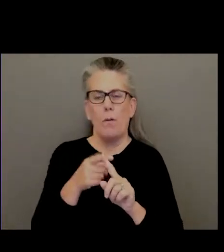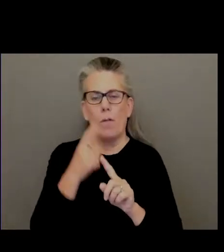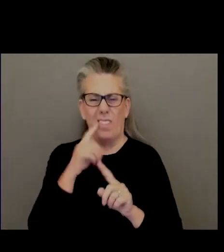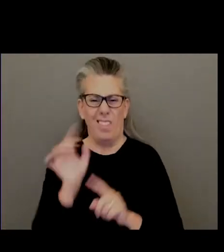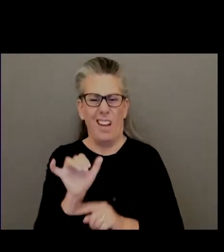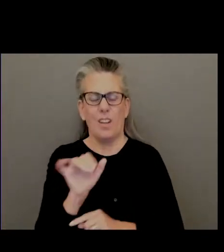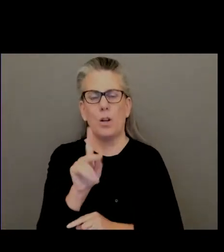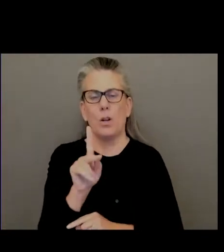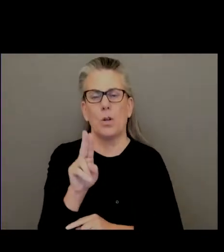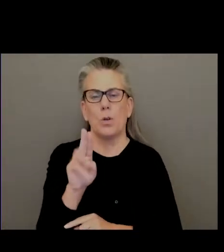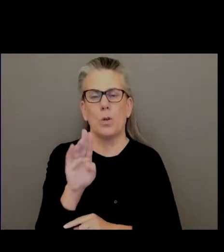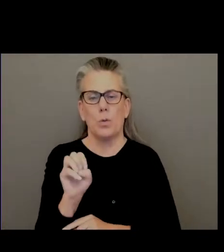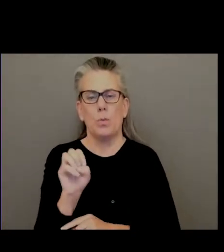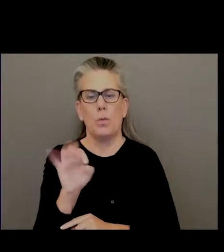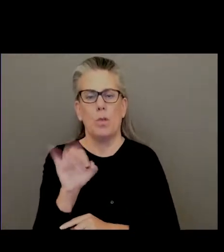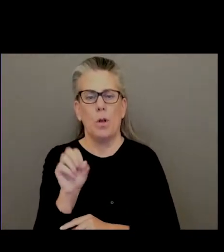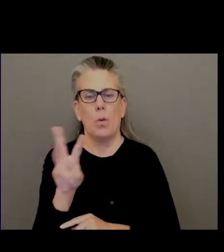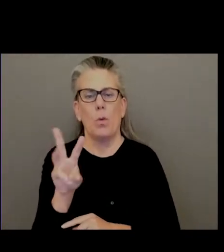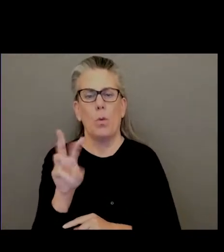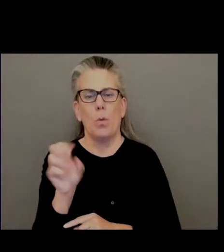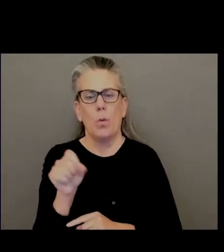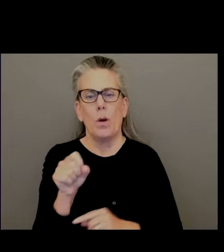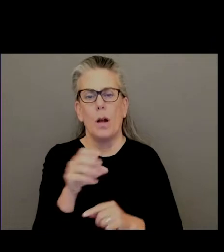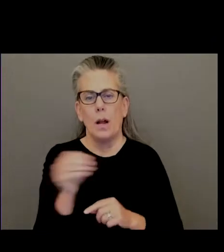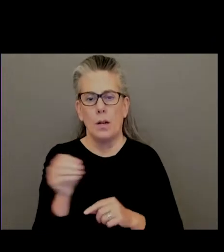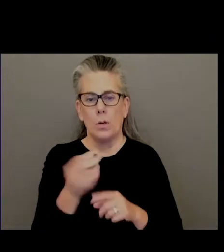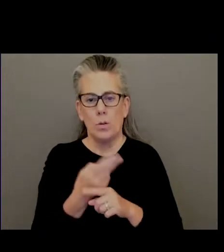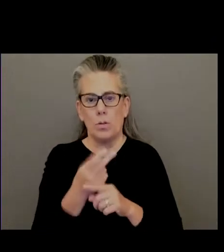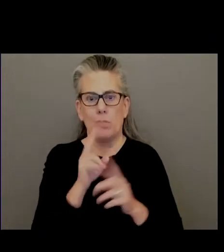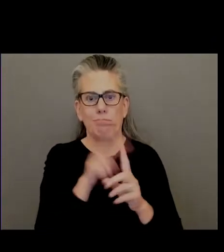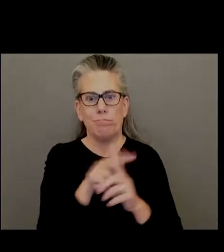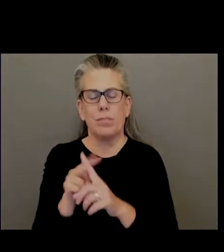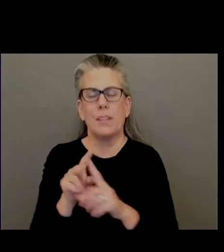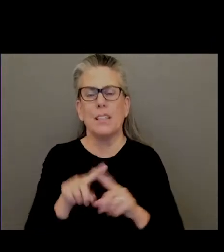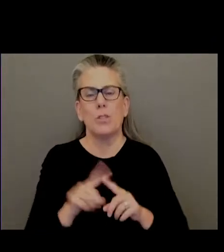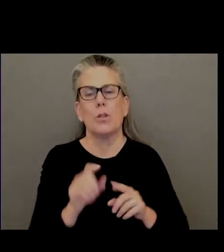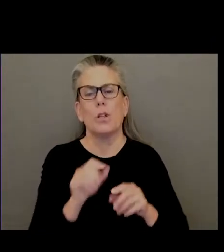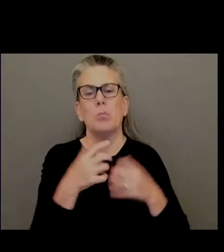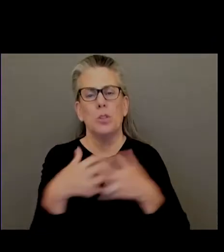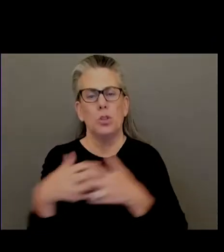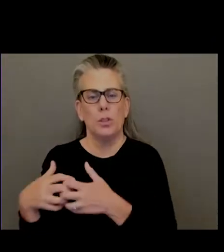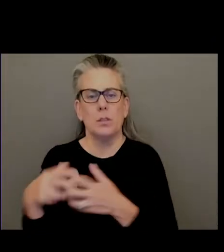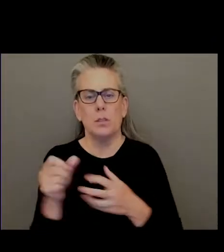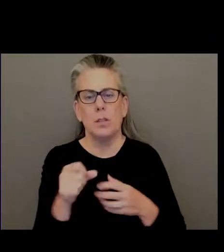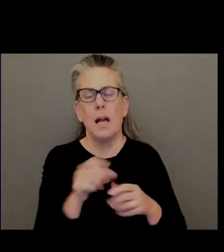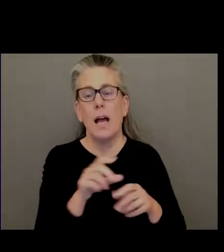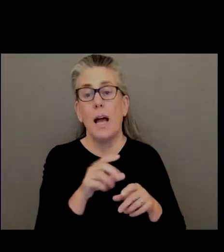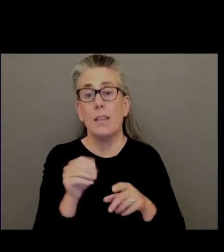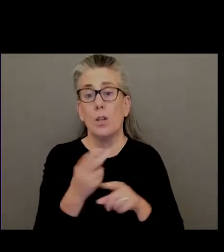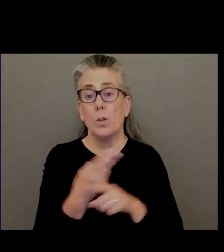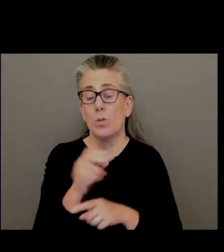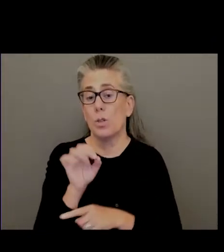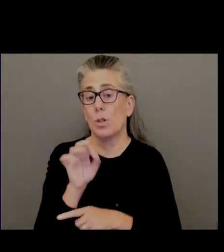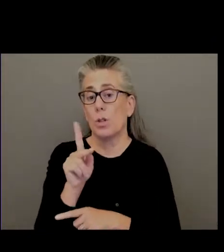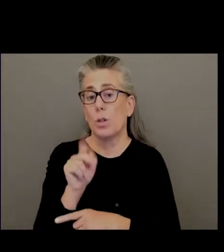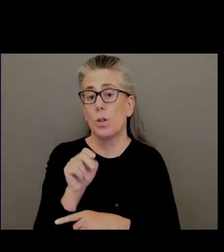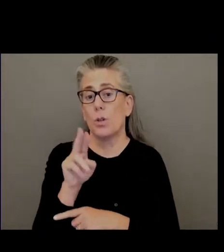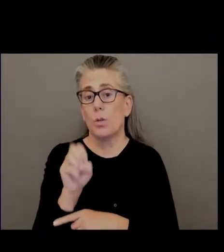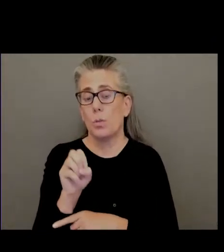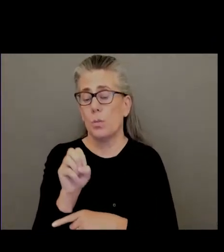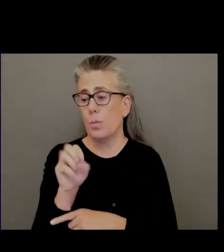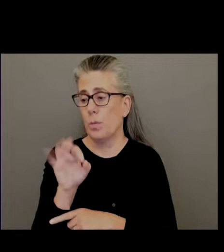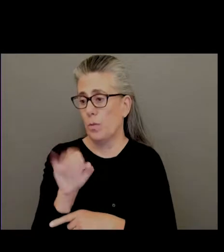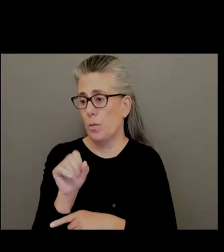your machine learning jobs on distributed machines. And on top of that, they use Kubeflow, which is a machine learning toolkit to